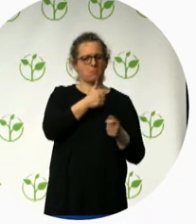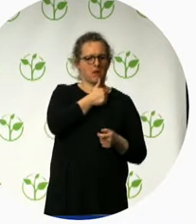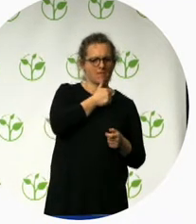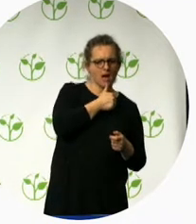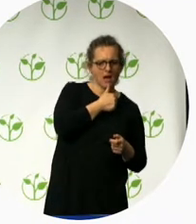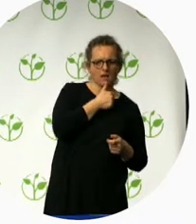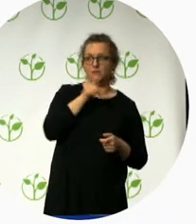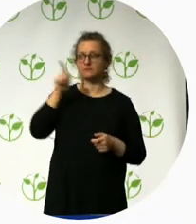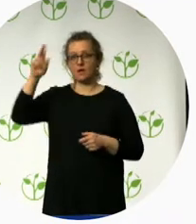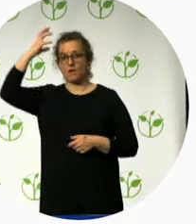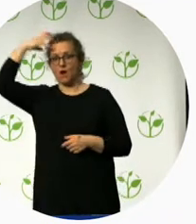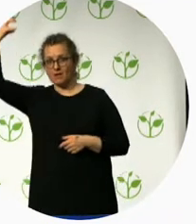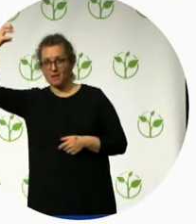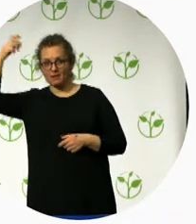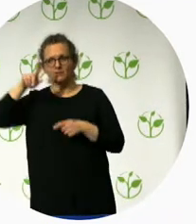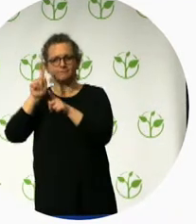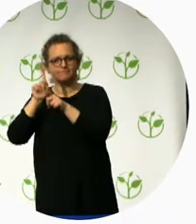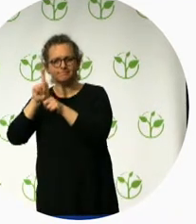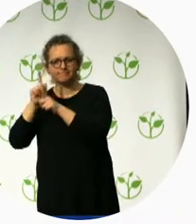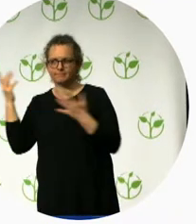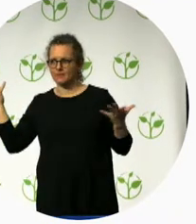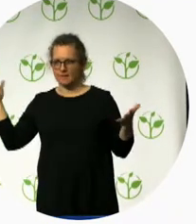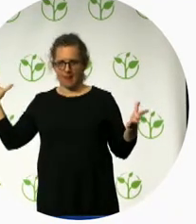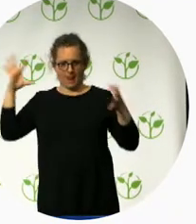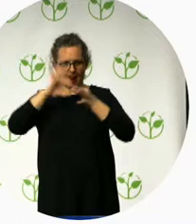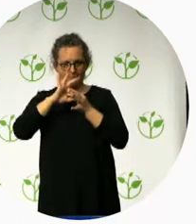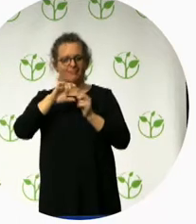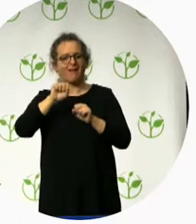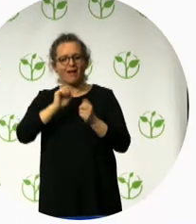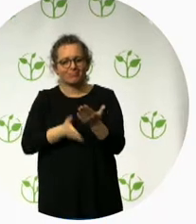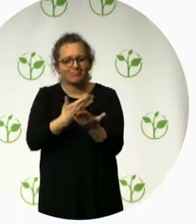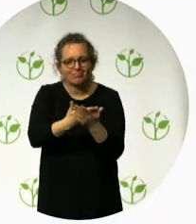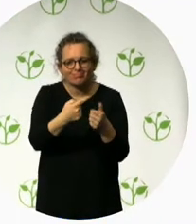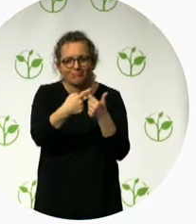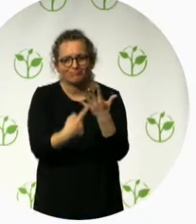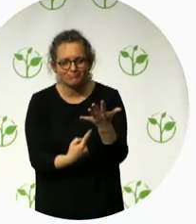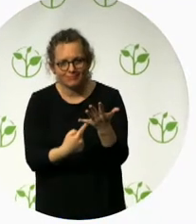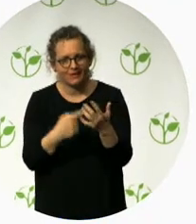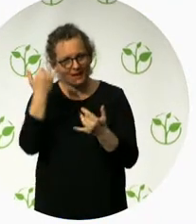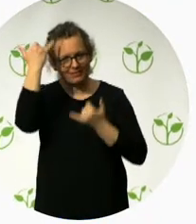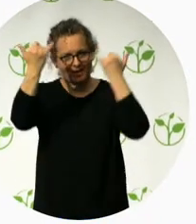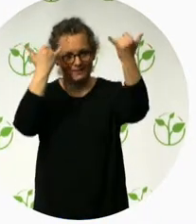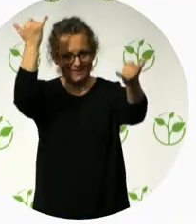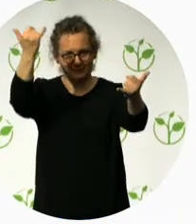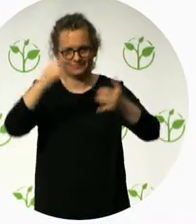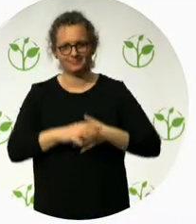access reality is in a district like Munaragala. So this is a temporary access